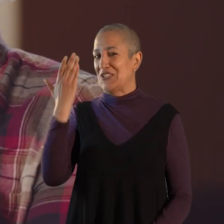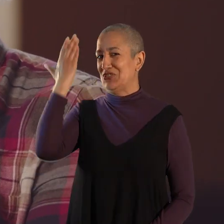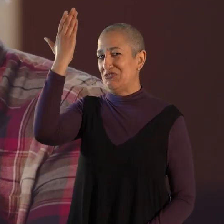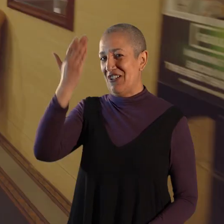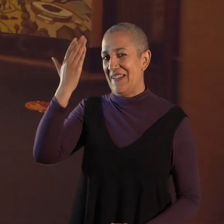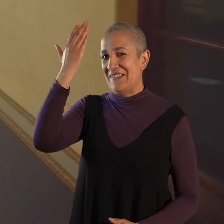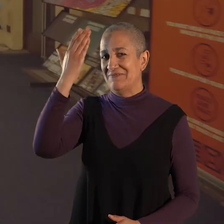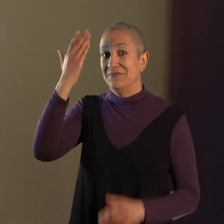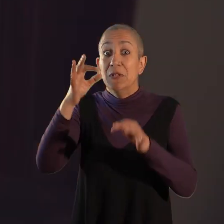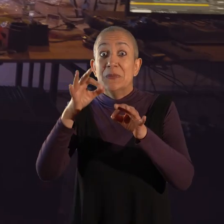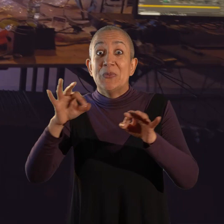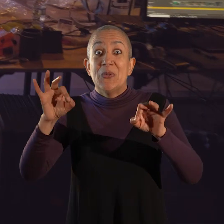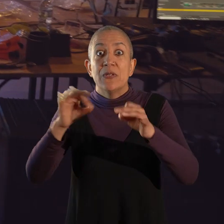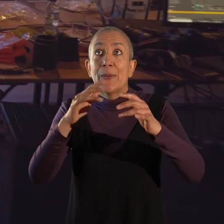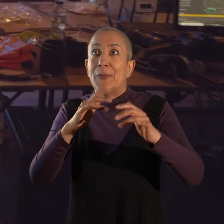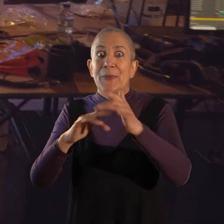experience Dream.